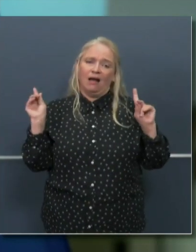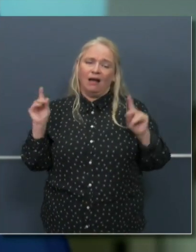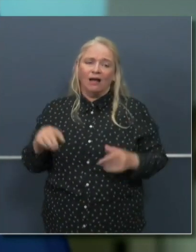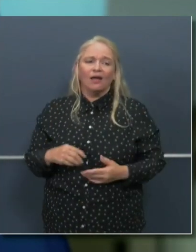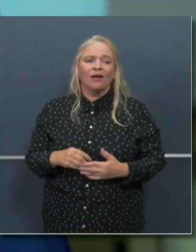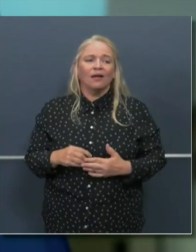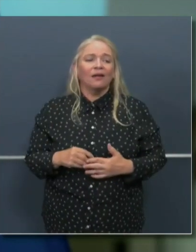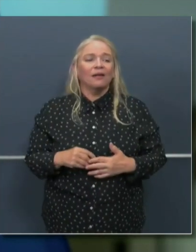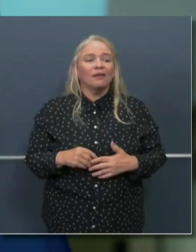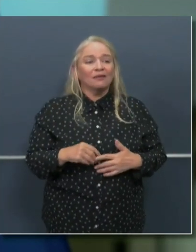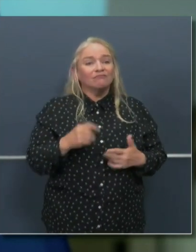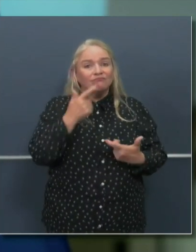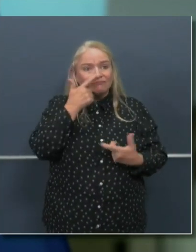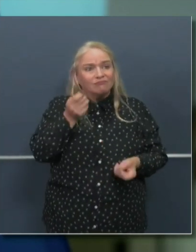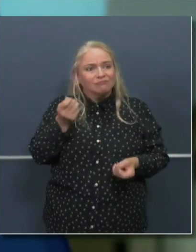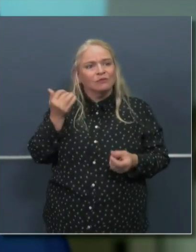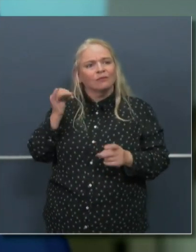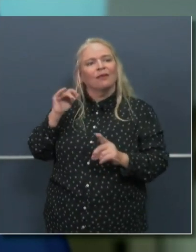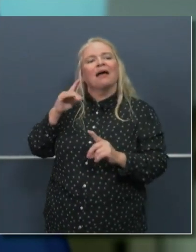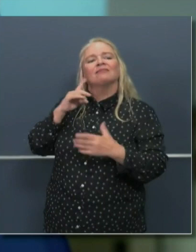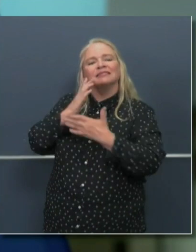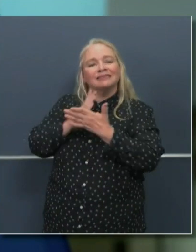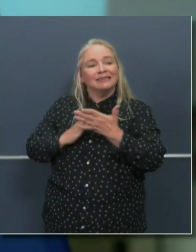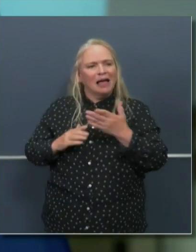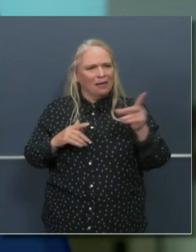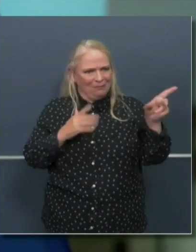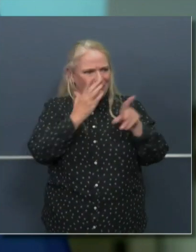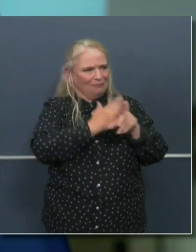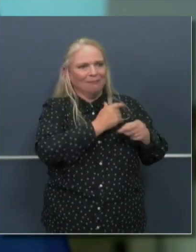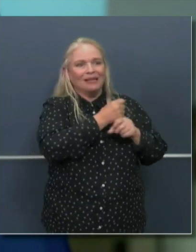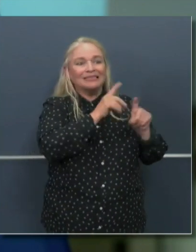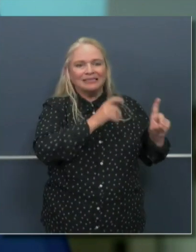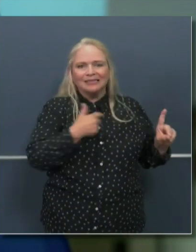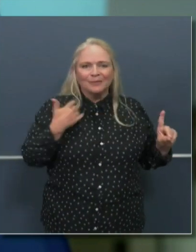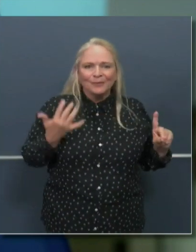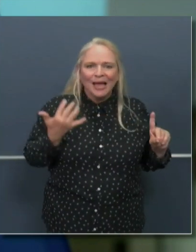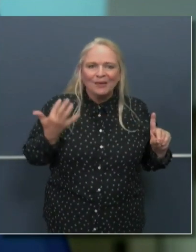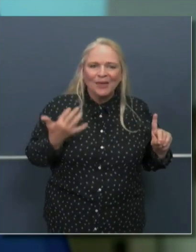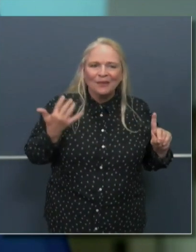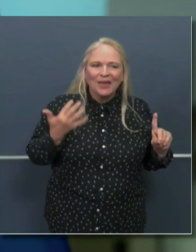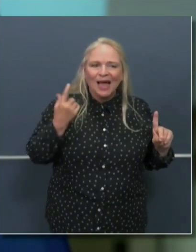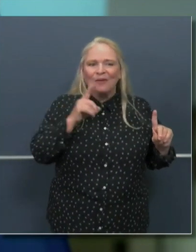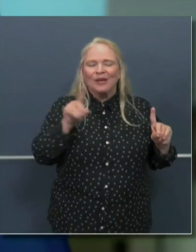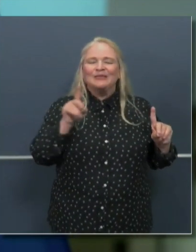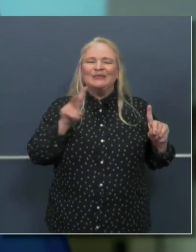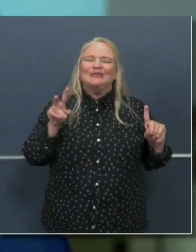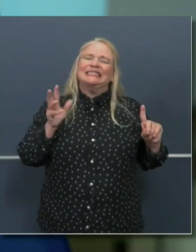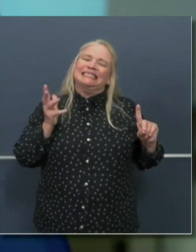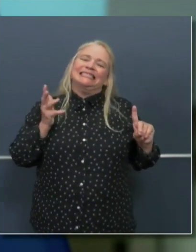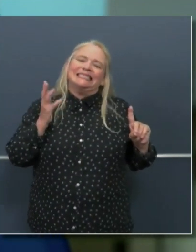some supply chain concerns. At the same time, we're doing record number of tests.